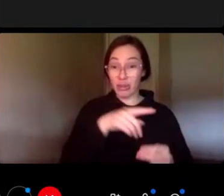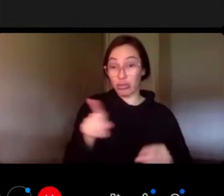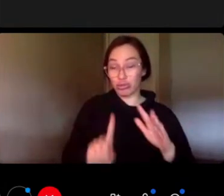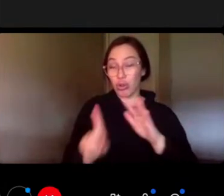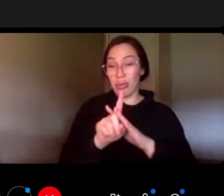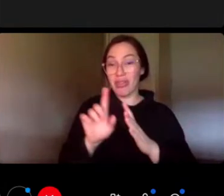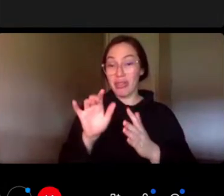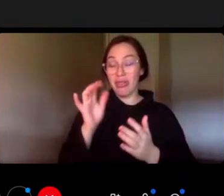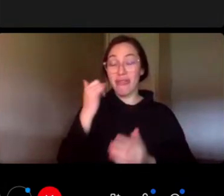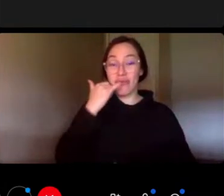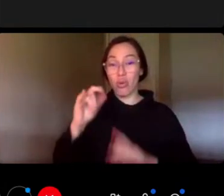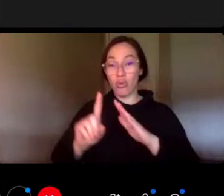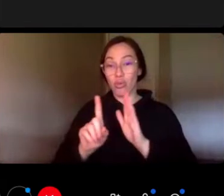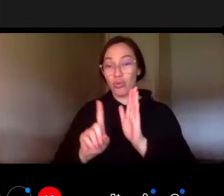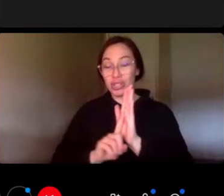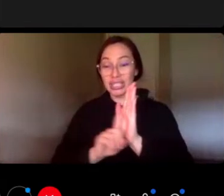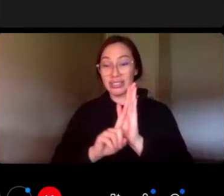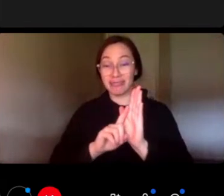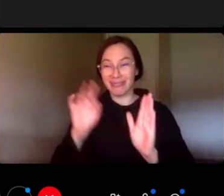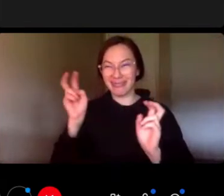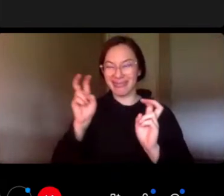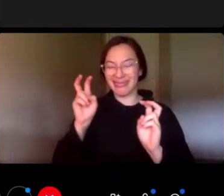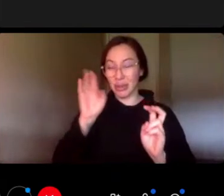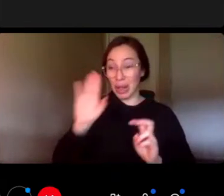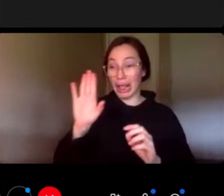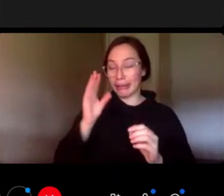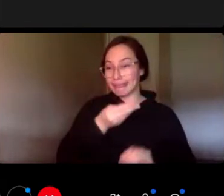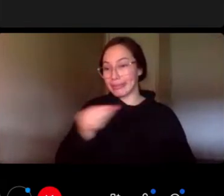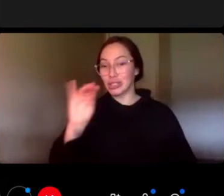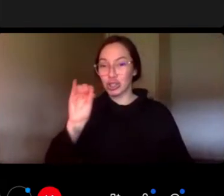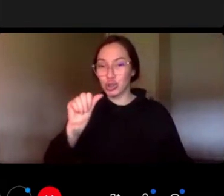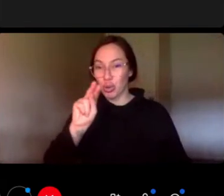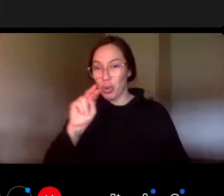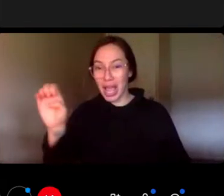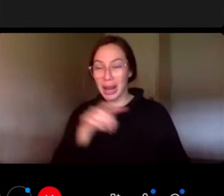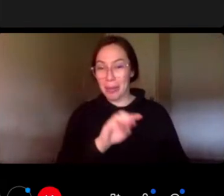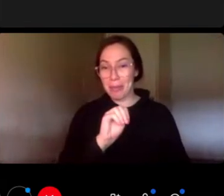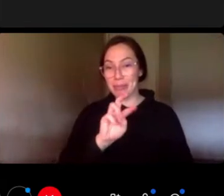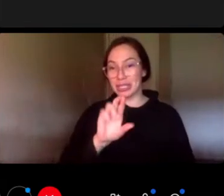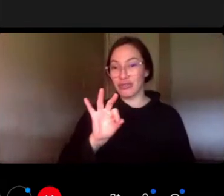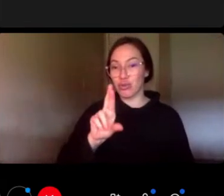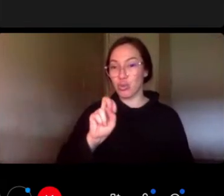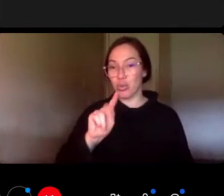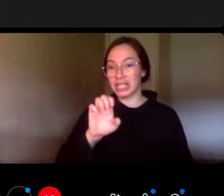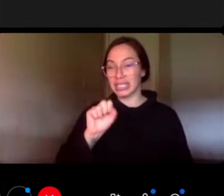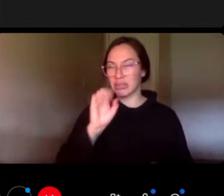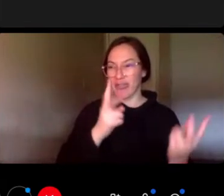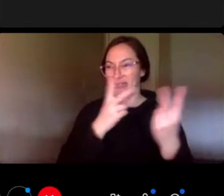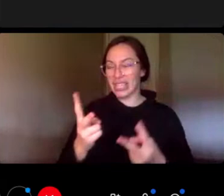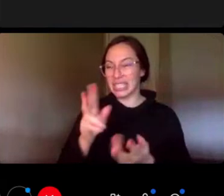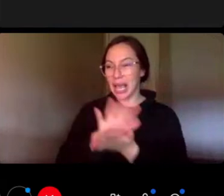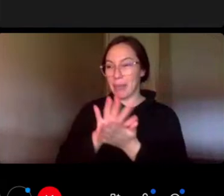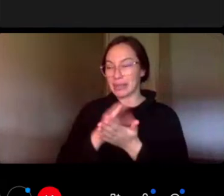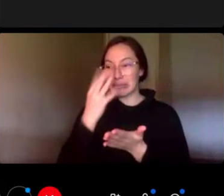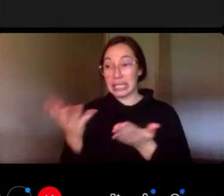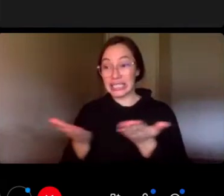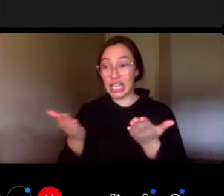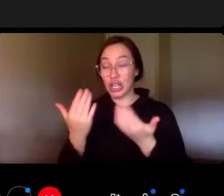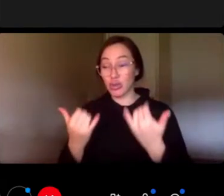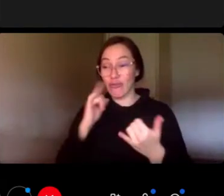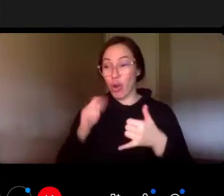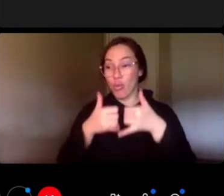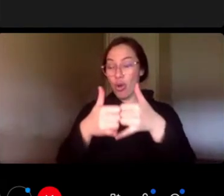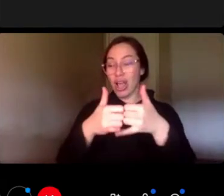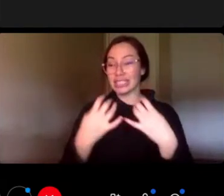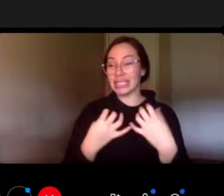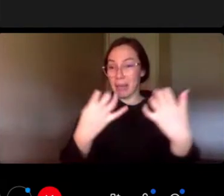in the superintendent's office. They say, Joanne, you know, Mr. Fuentes is visiting campus. Just want to let you know he's here today for our awards assembly.